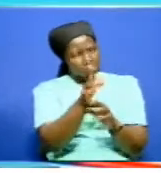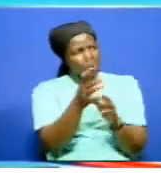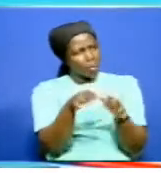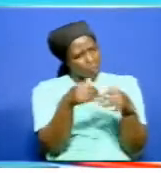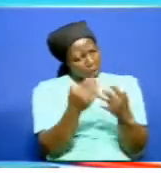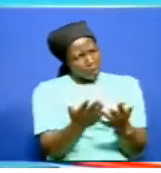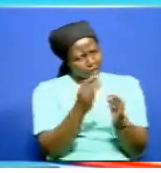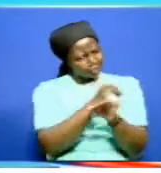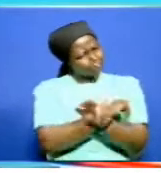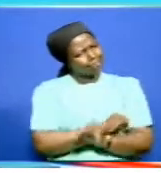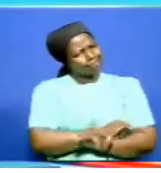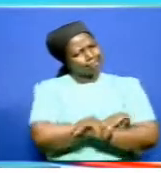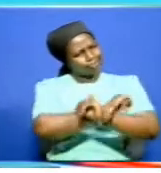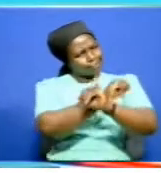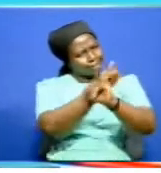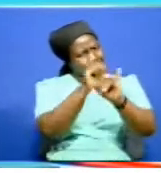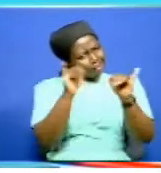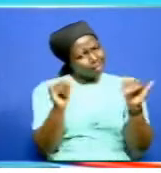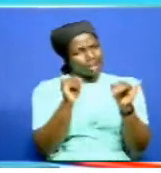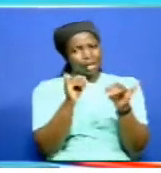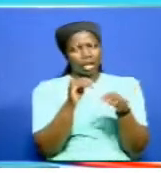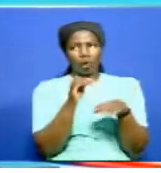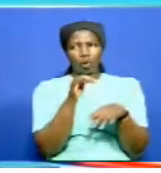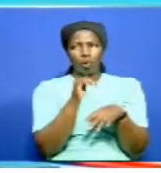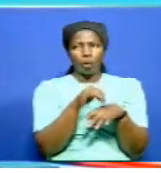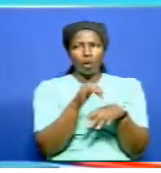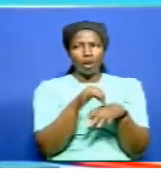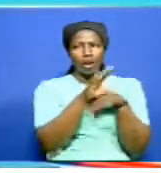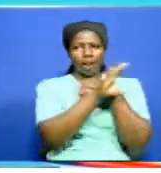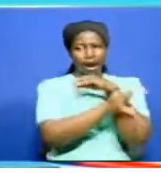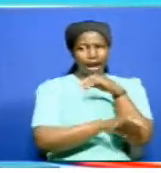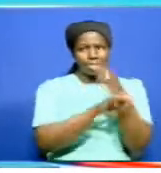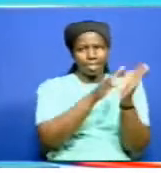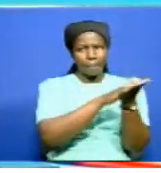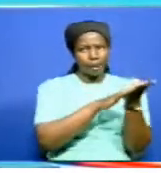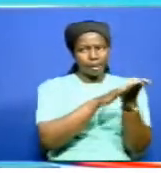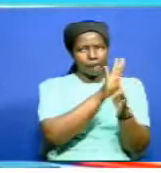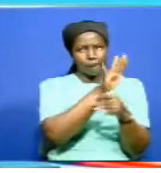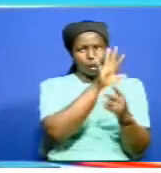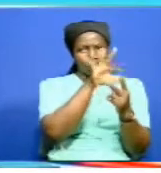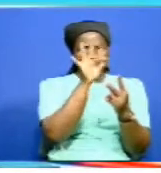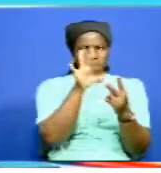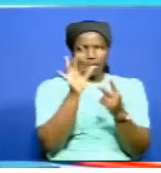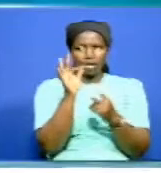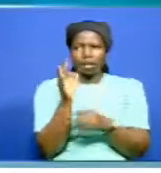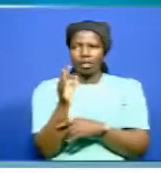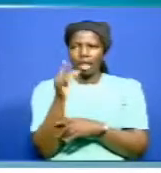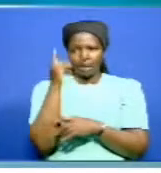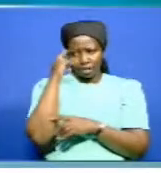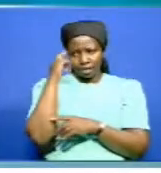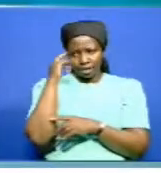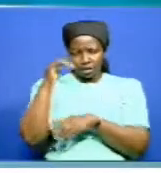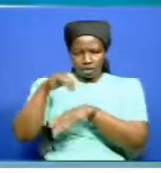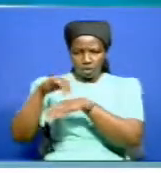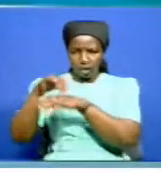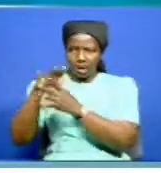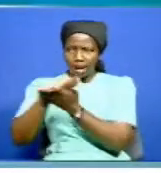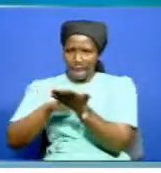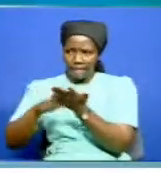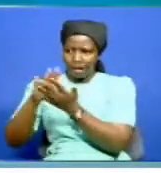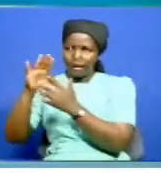it's purely on countries basis, their preference? I think it's purely on country